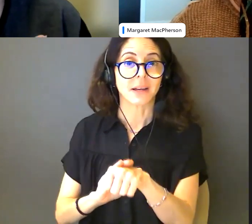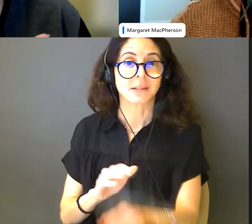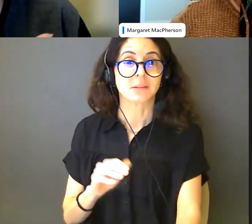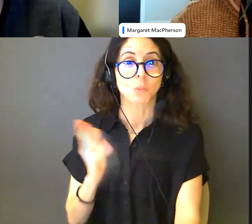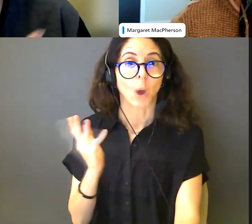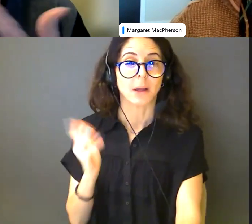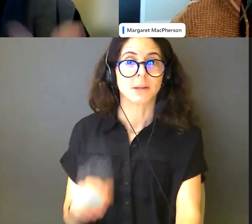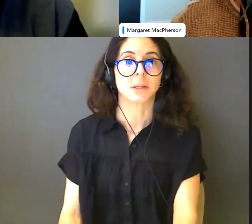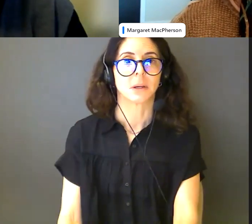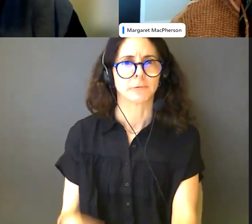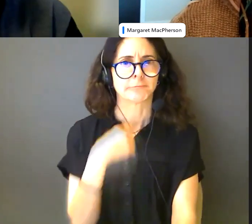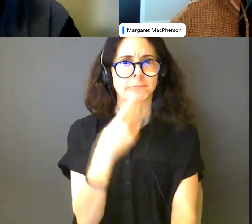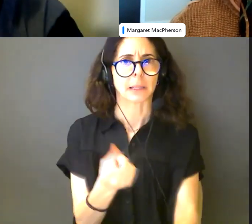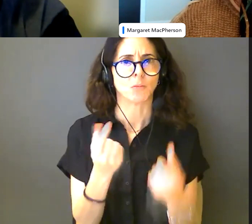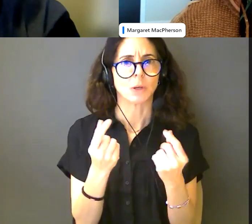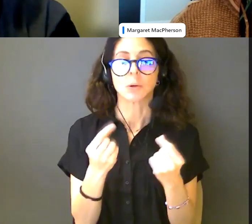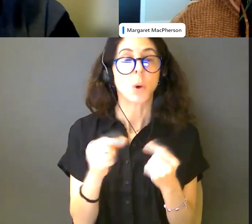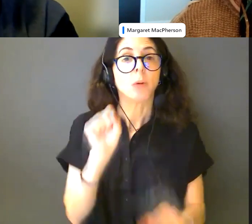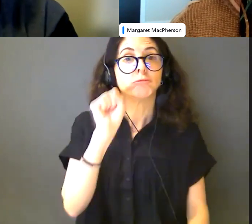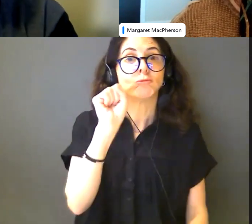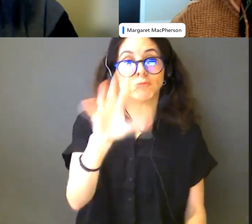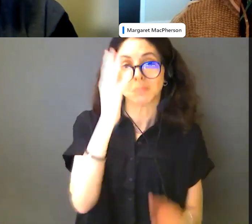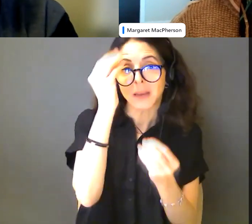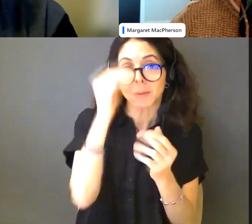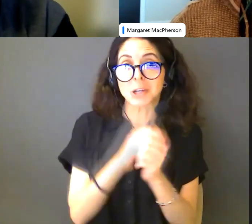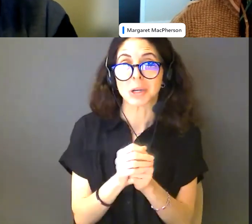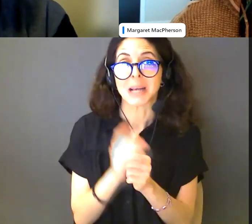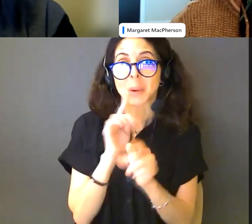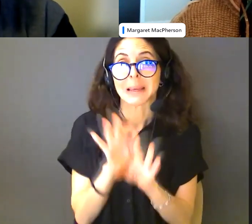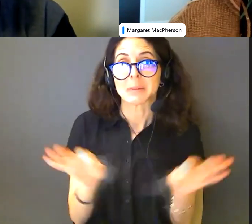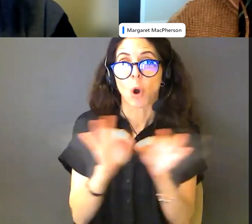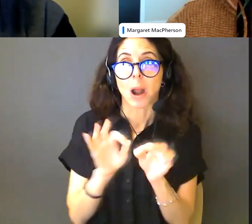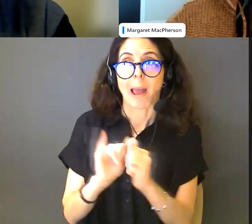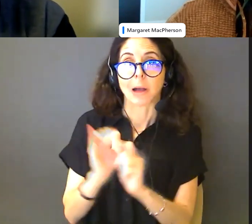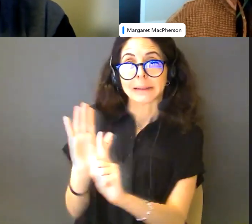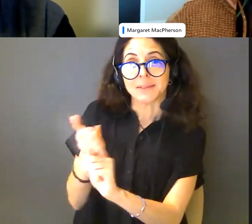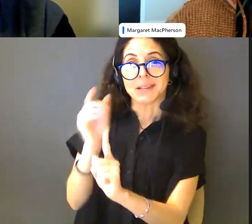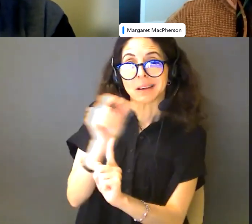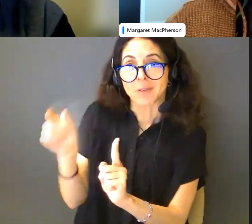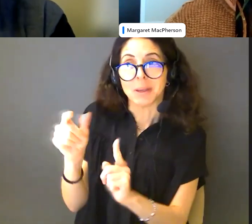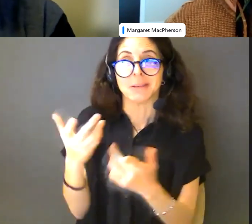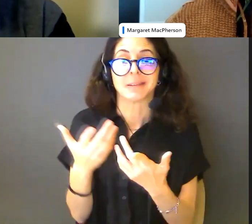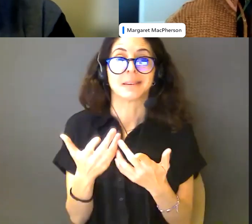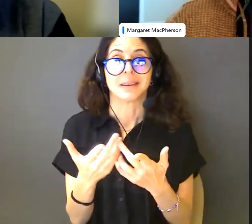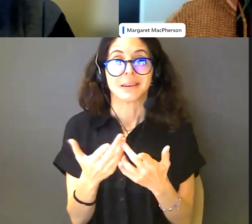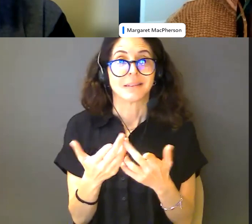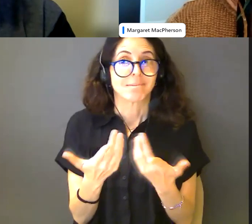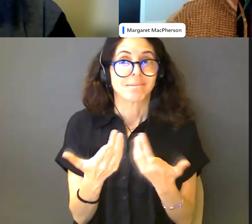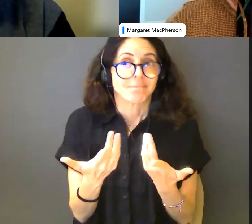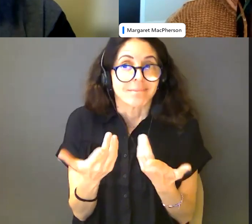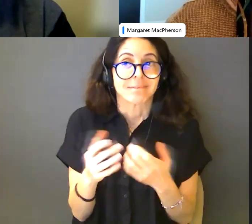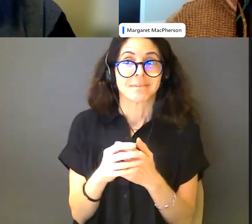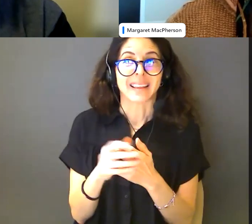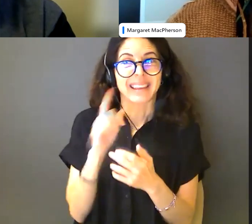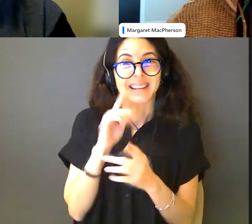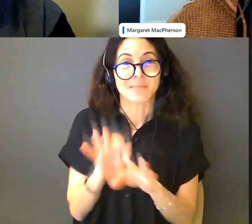I wouldn't tell them what to do. I would just give them this information and say, I think this matters. I really think this matters to you as a government